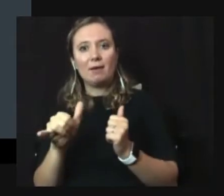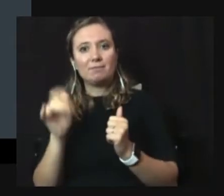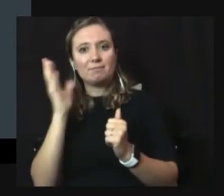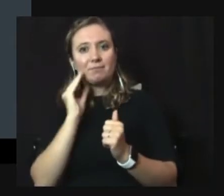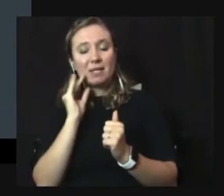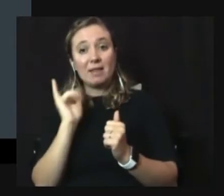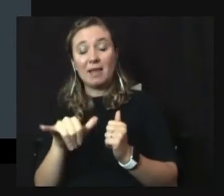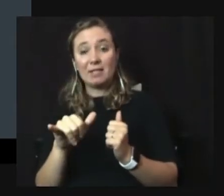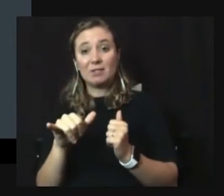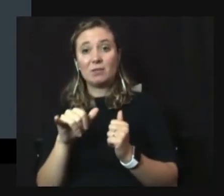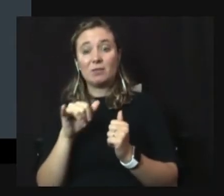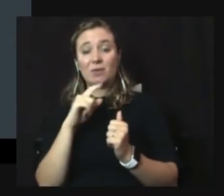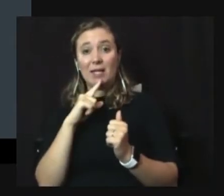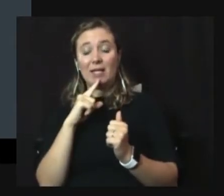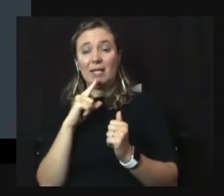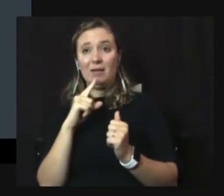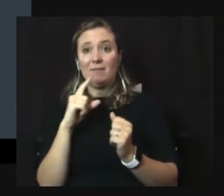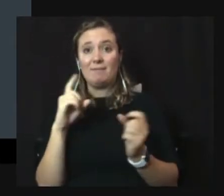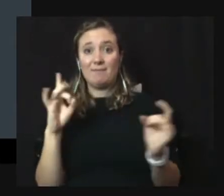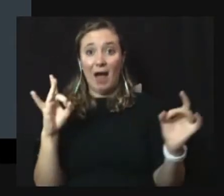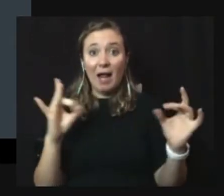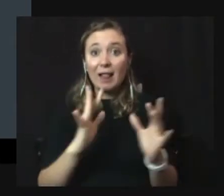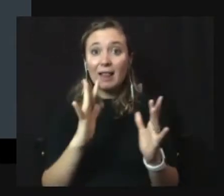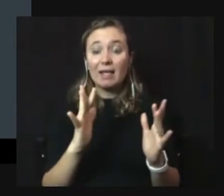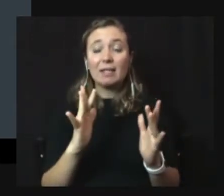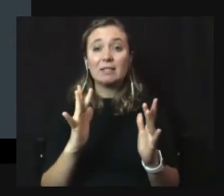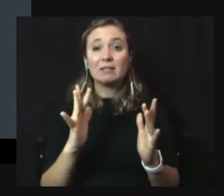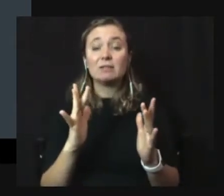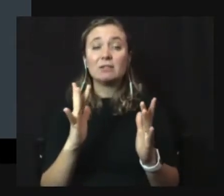a violence to act from trauma.